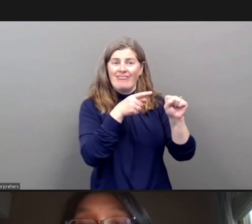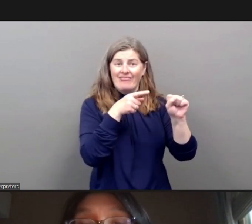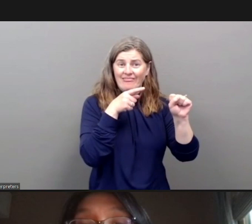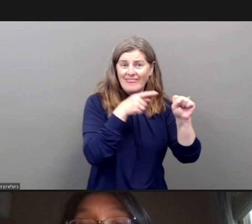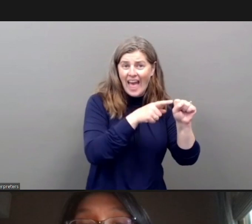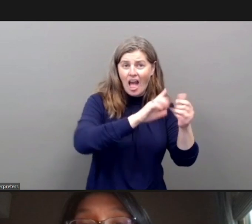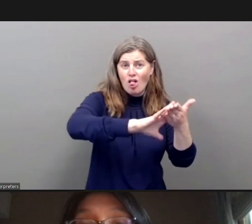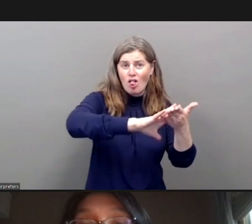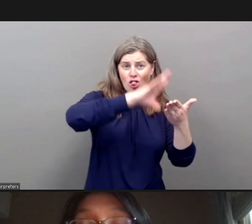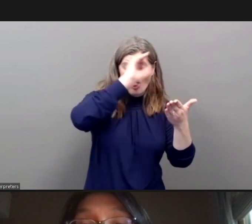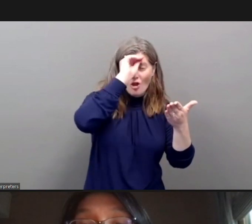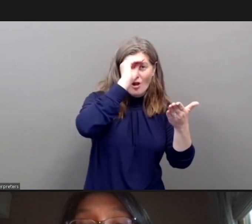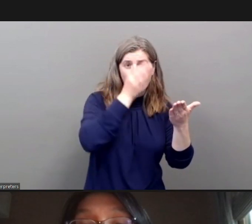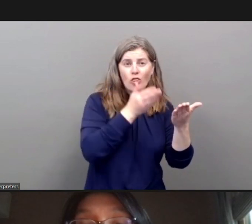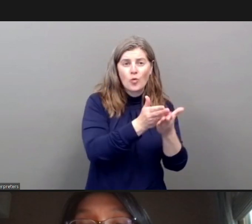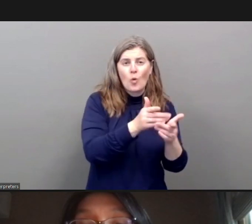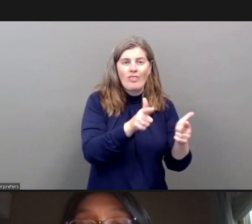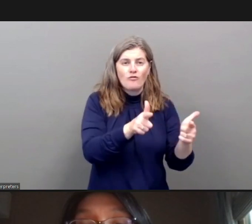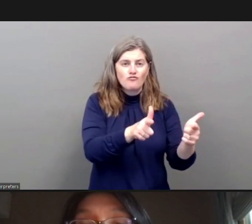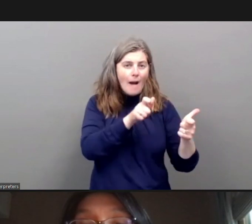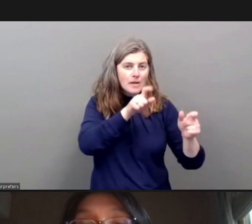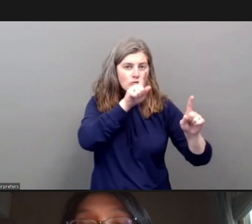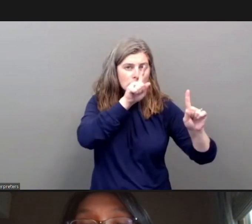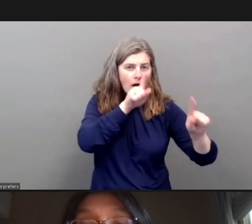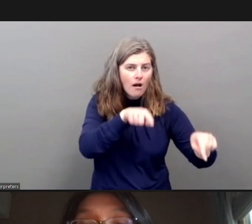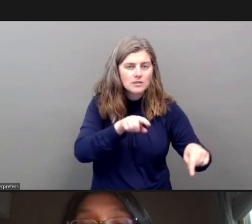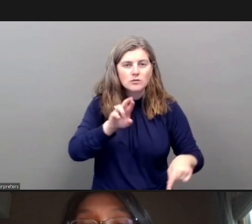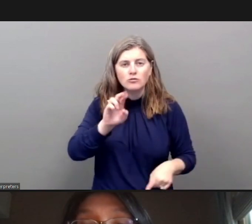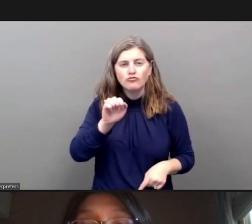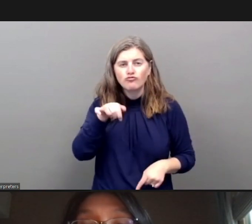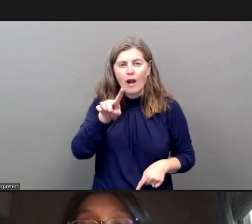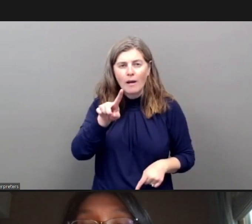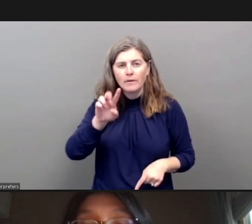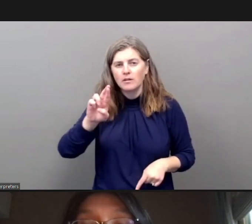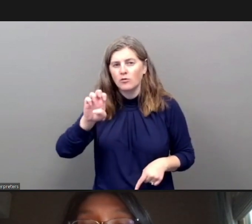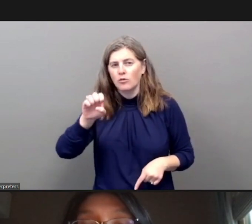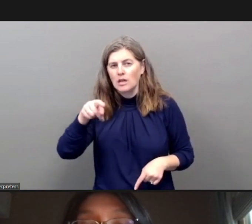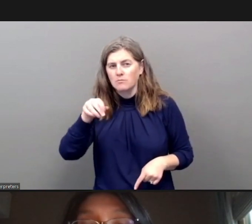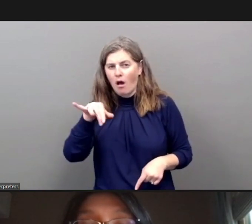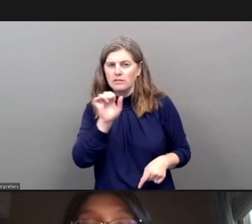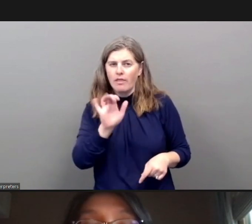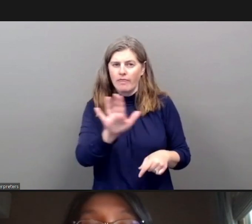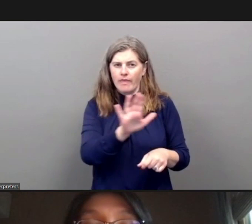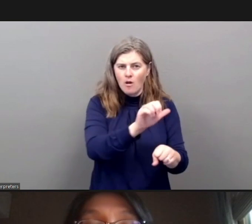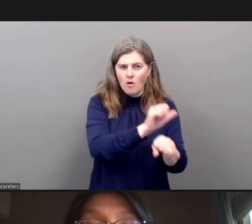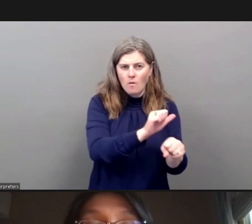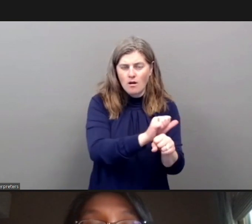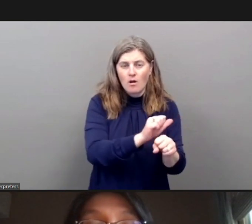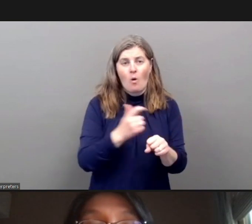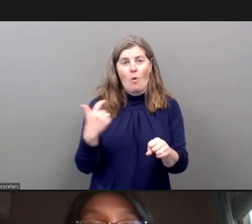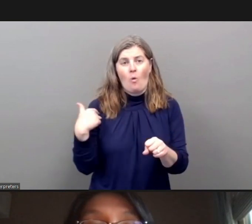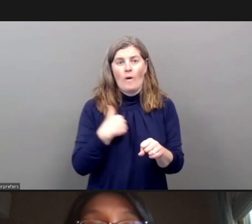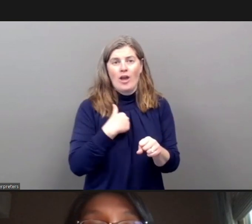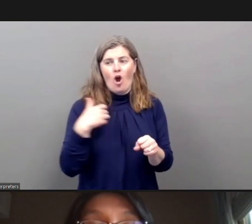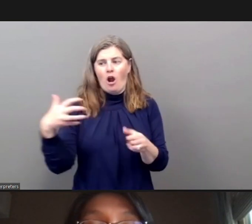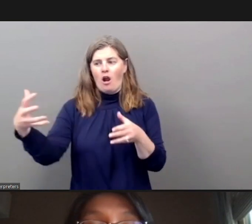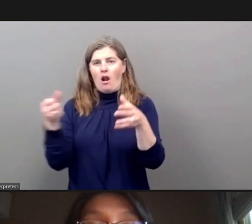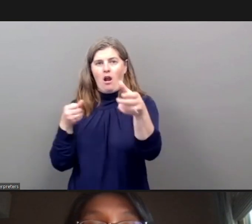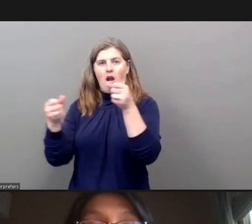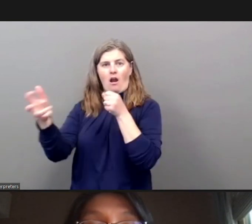learn about through the rapid response efforts. And, we're receiving every